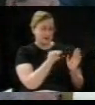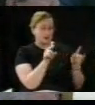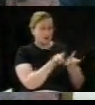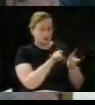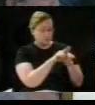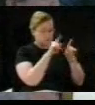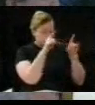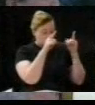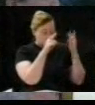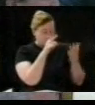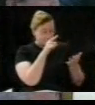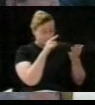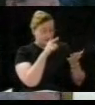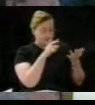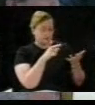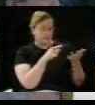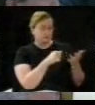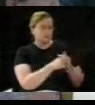fact,